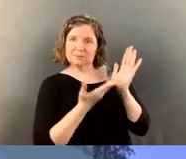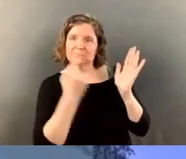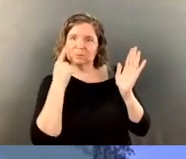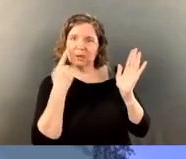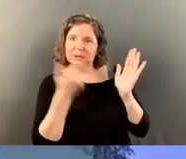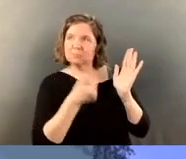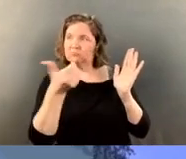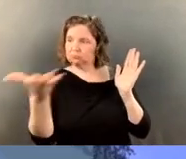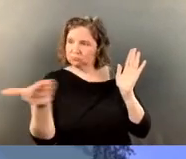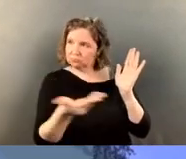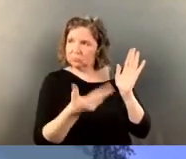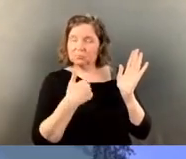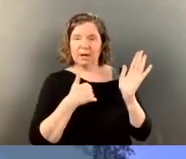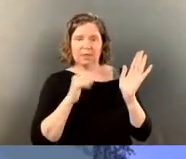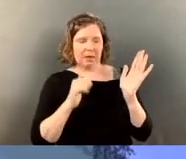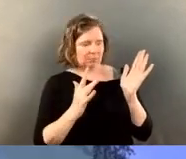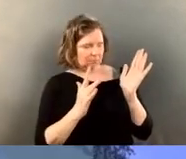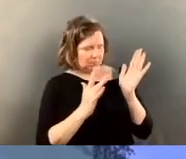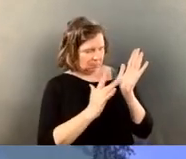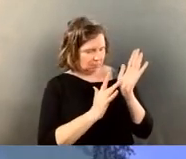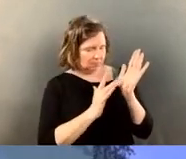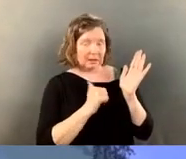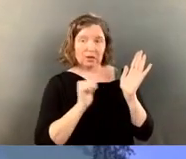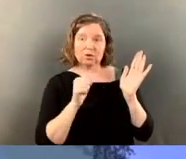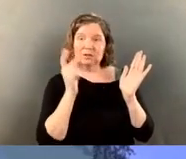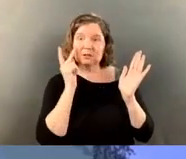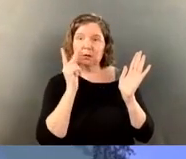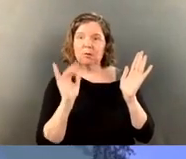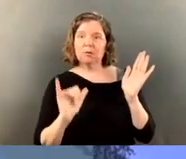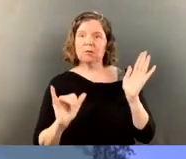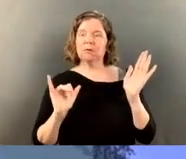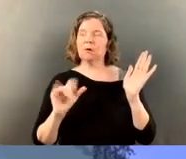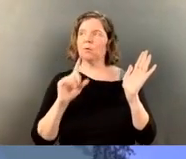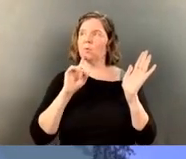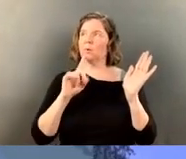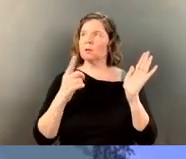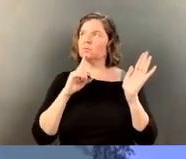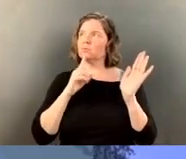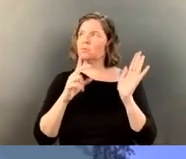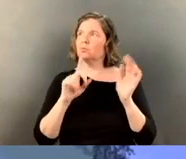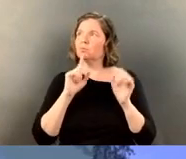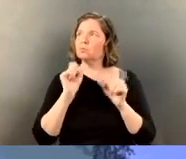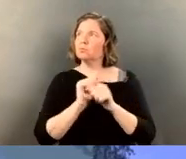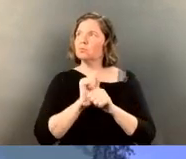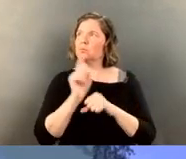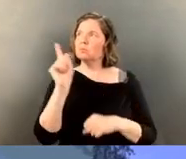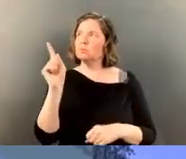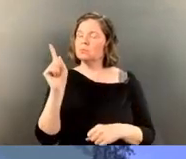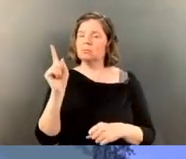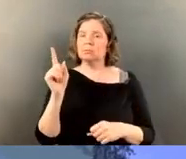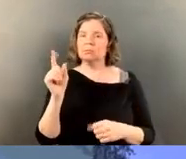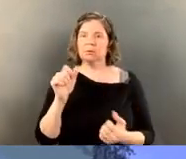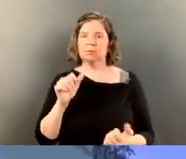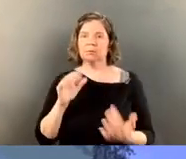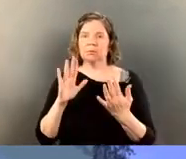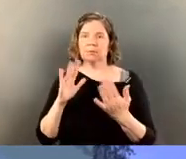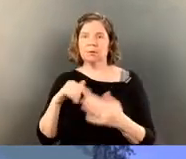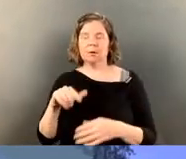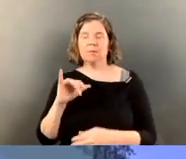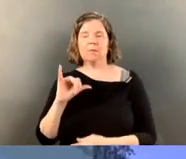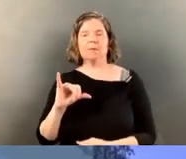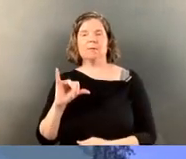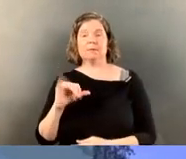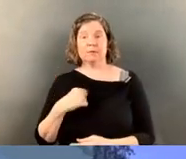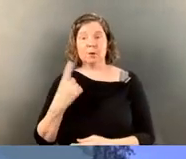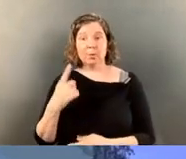And they did, and they were able to see that it truly was him, and he was there physically before them. There